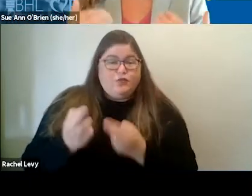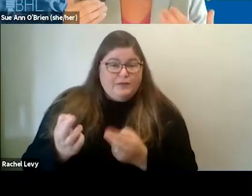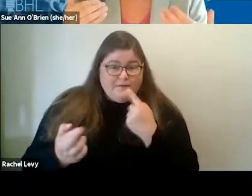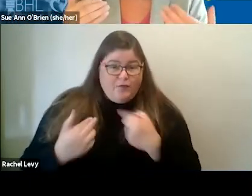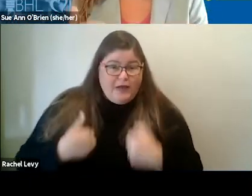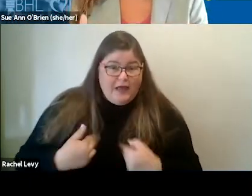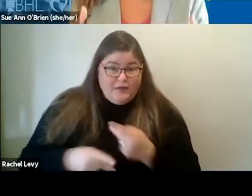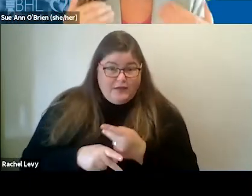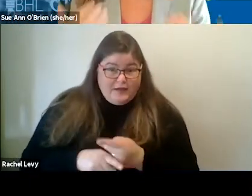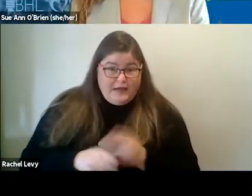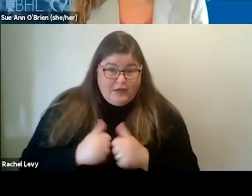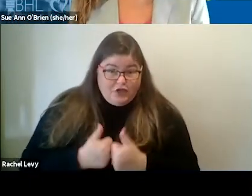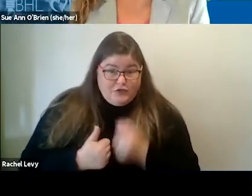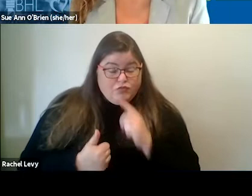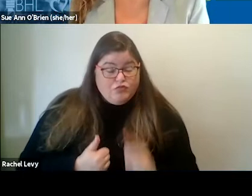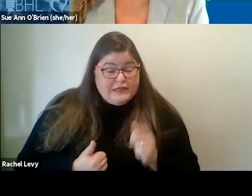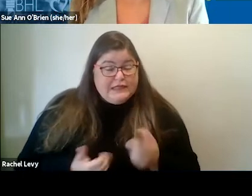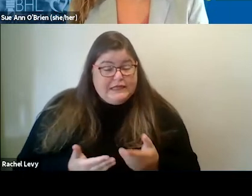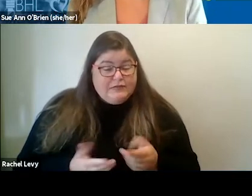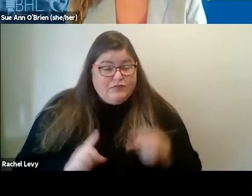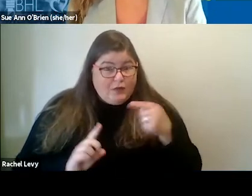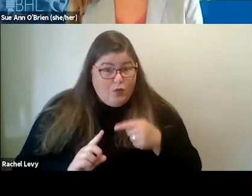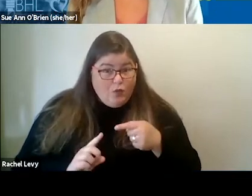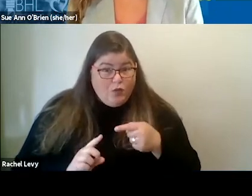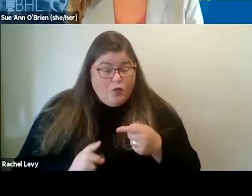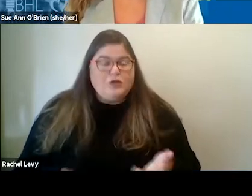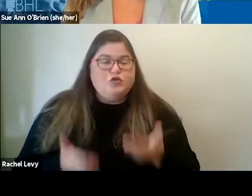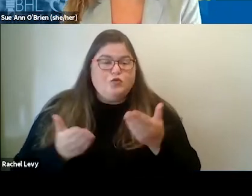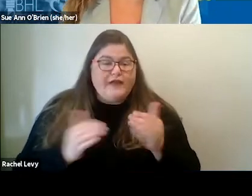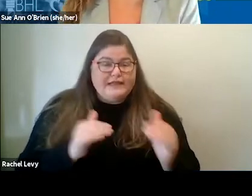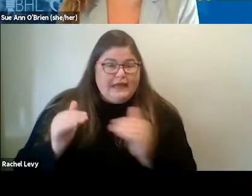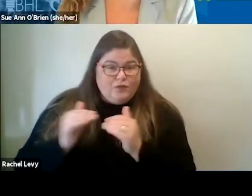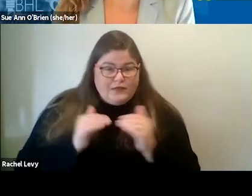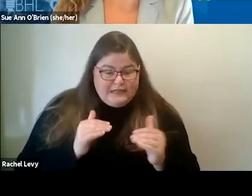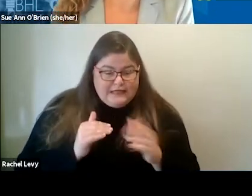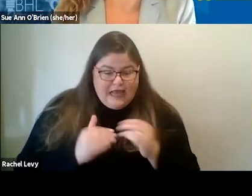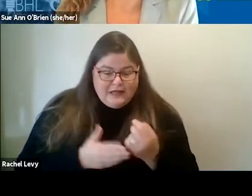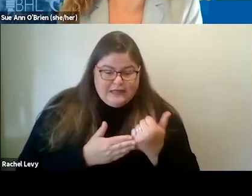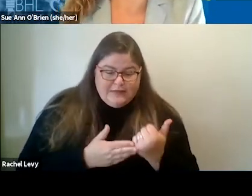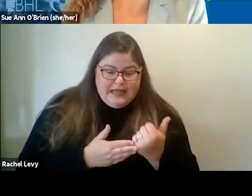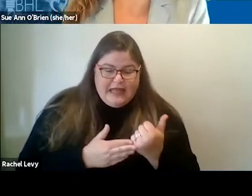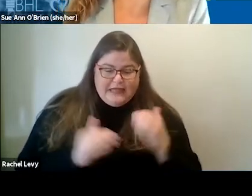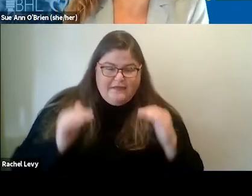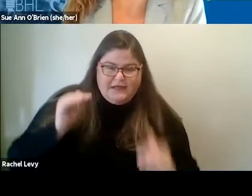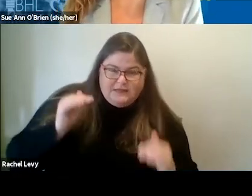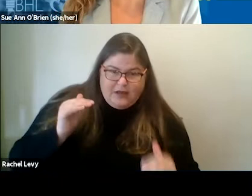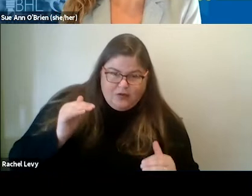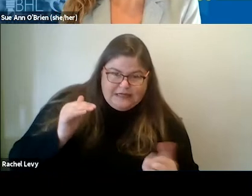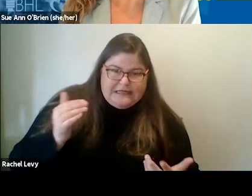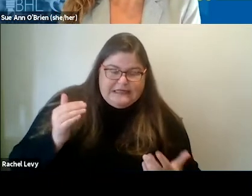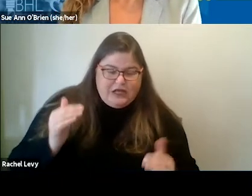was really intended to advance equity and to eliminate healthcare disparities for healthcare